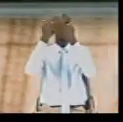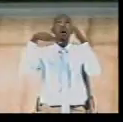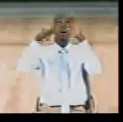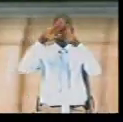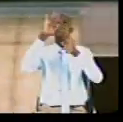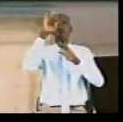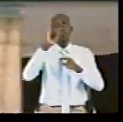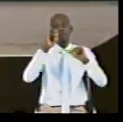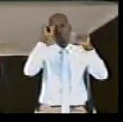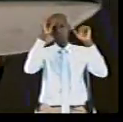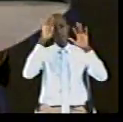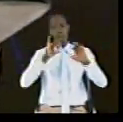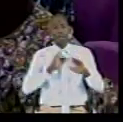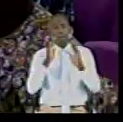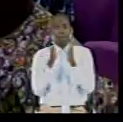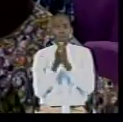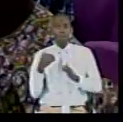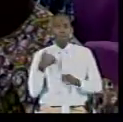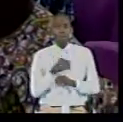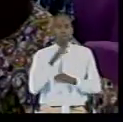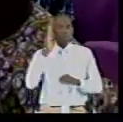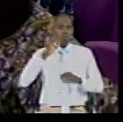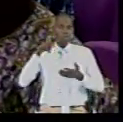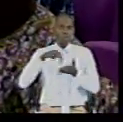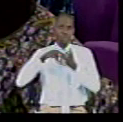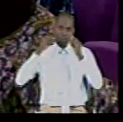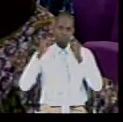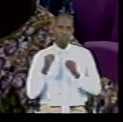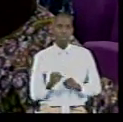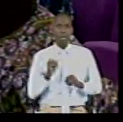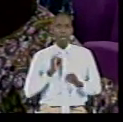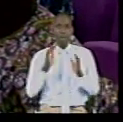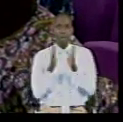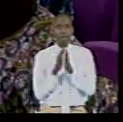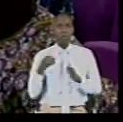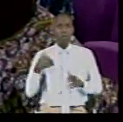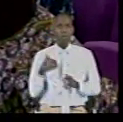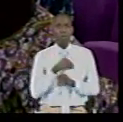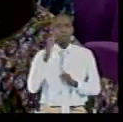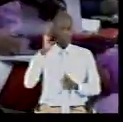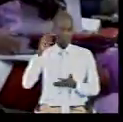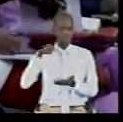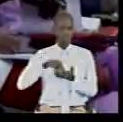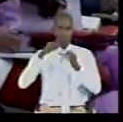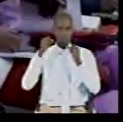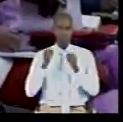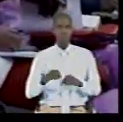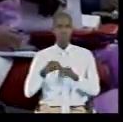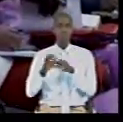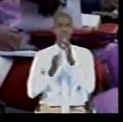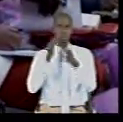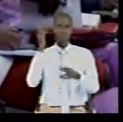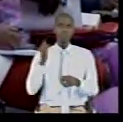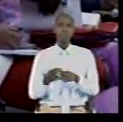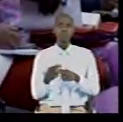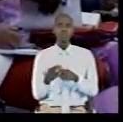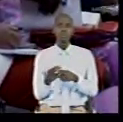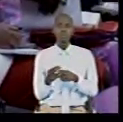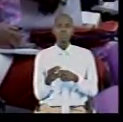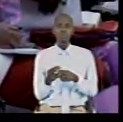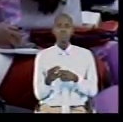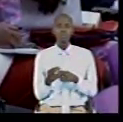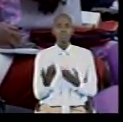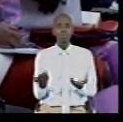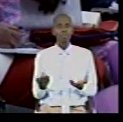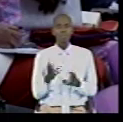pray we'll be steadfast. I said, I pray we'll be steadfast. I'll wait for your